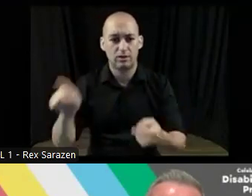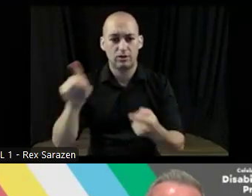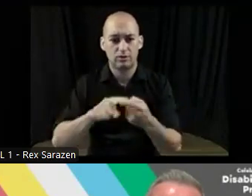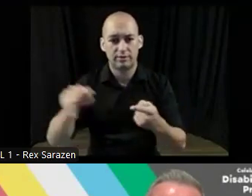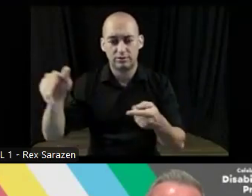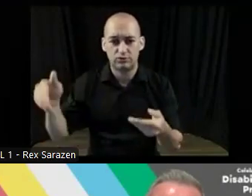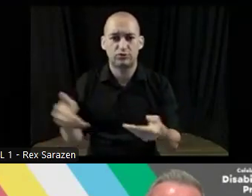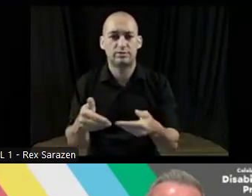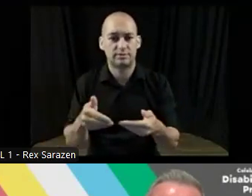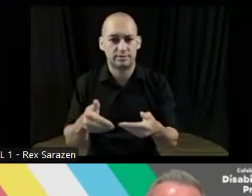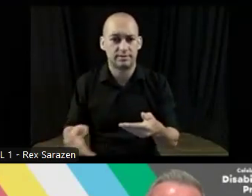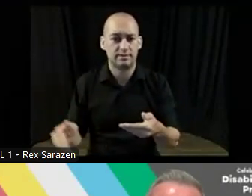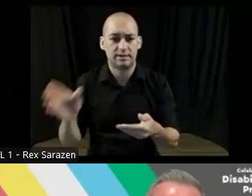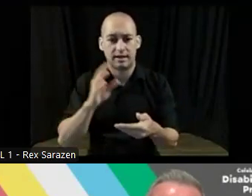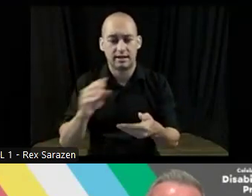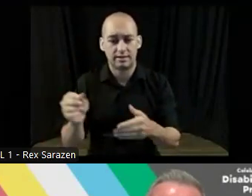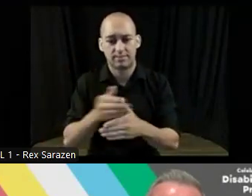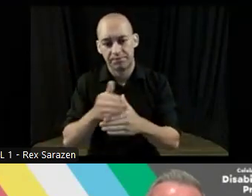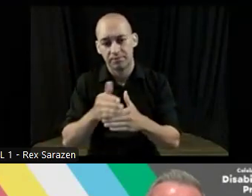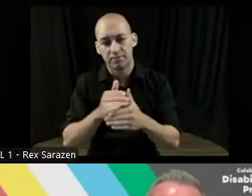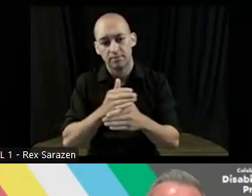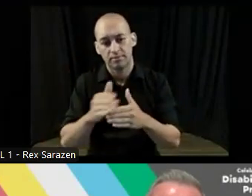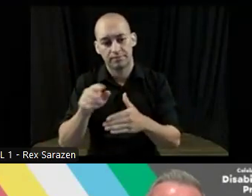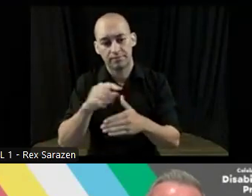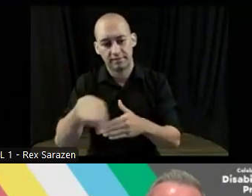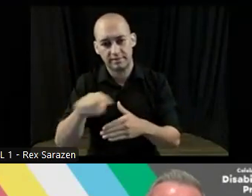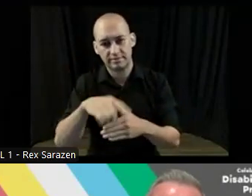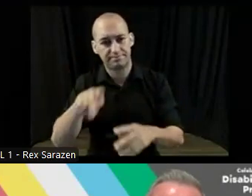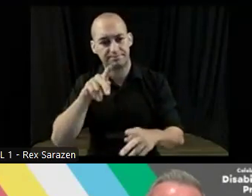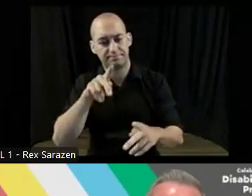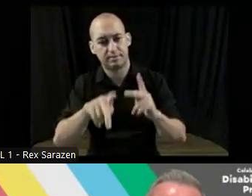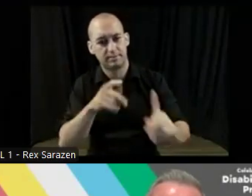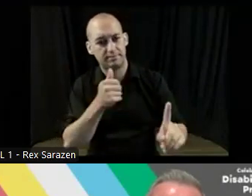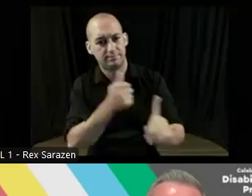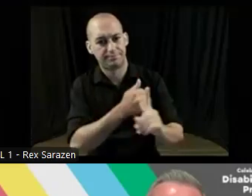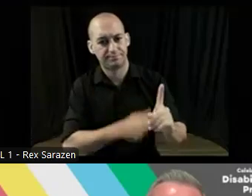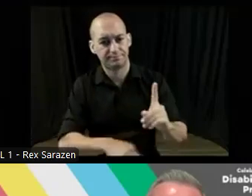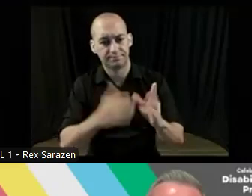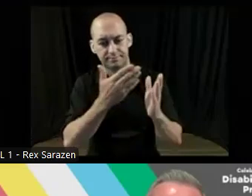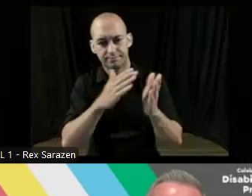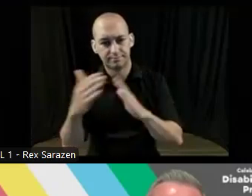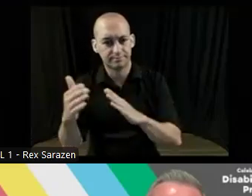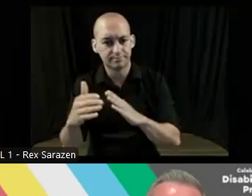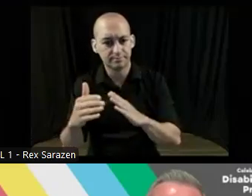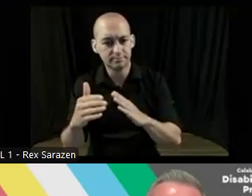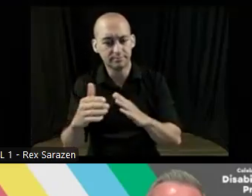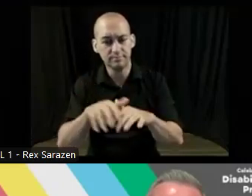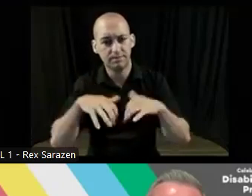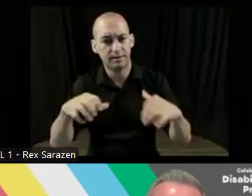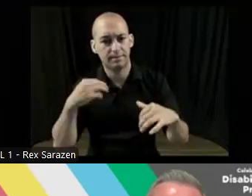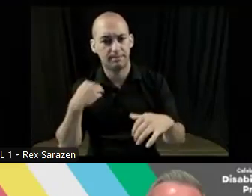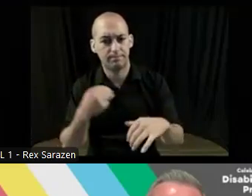introduce and share the stakeholder committee members in that kind of entry format. That's